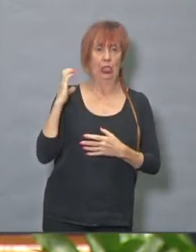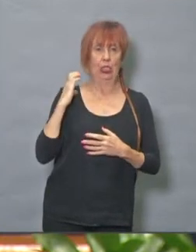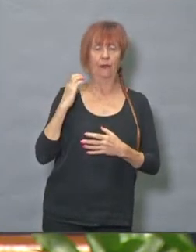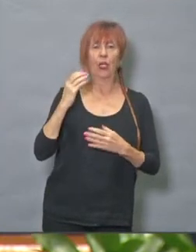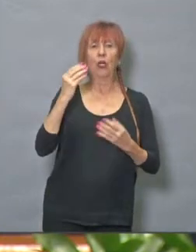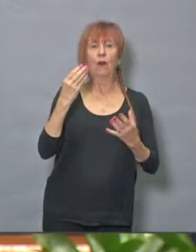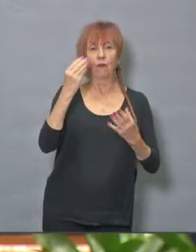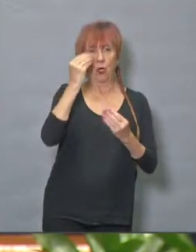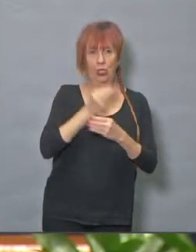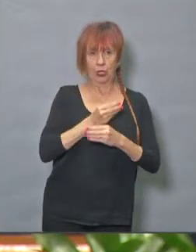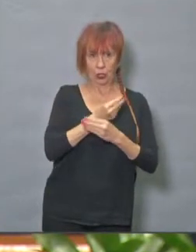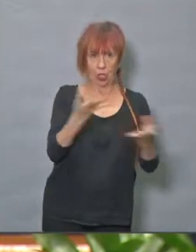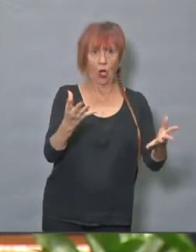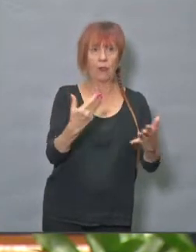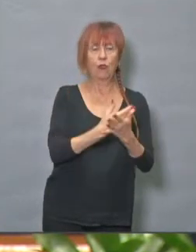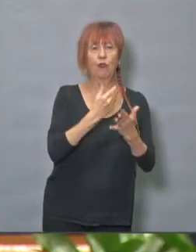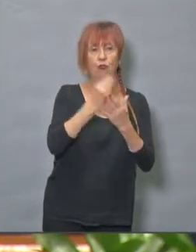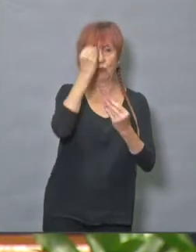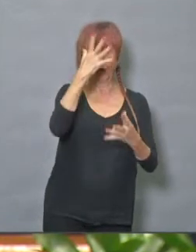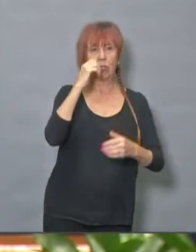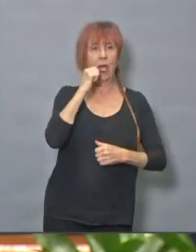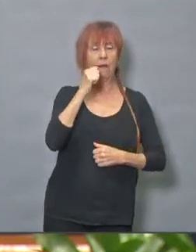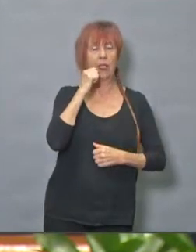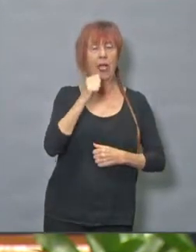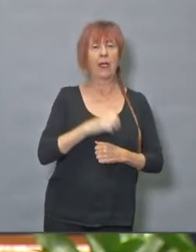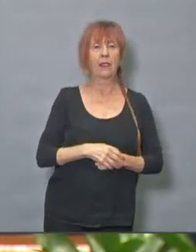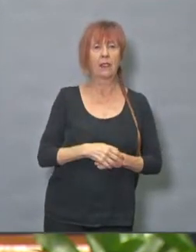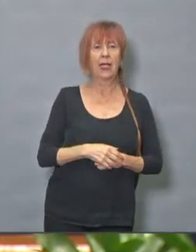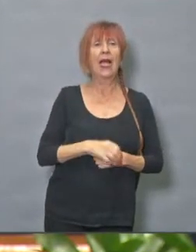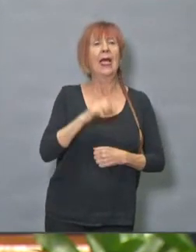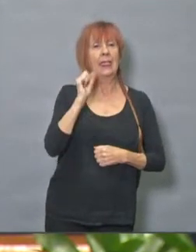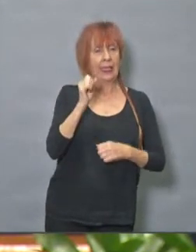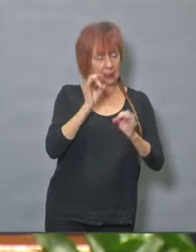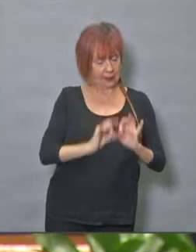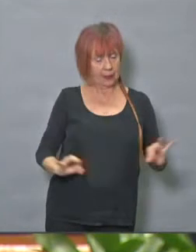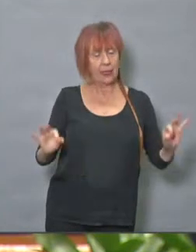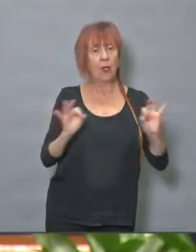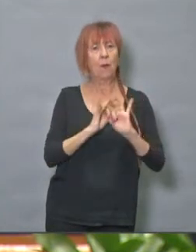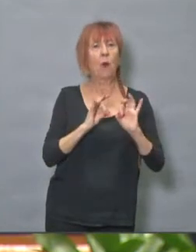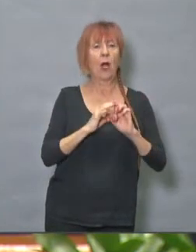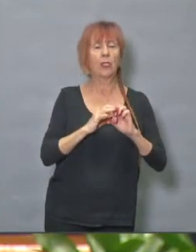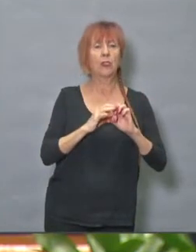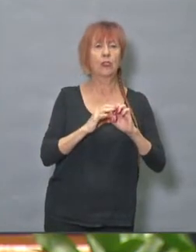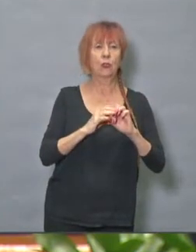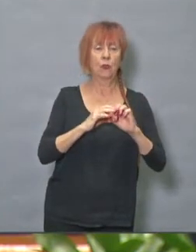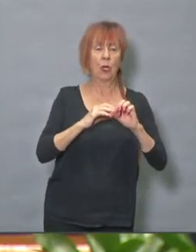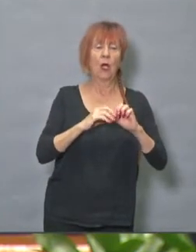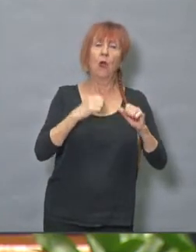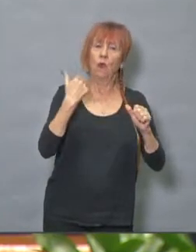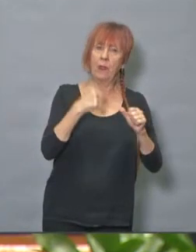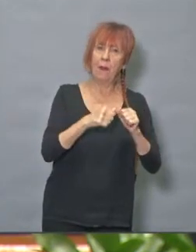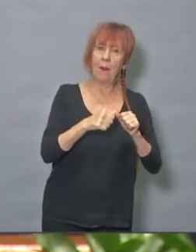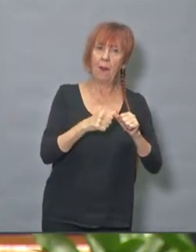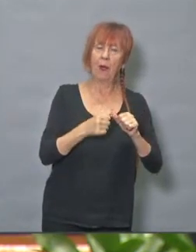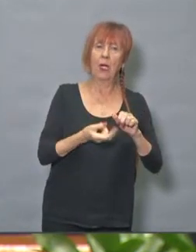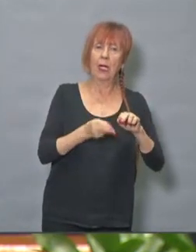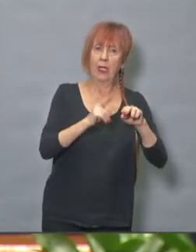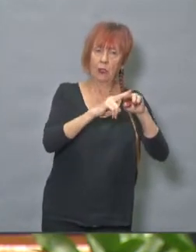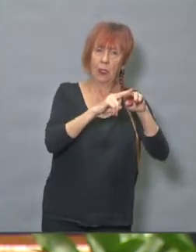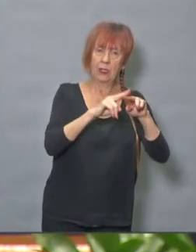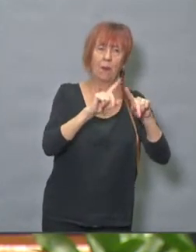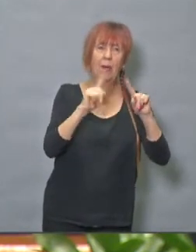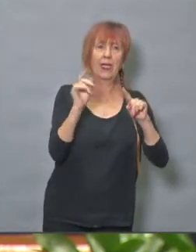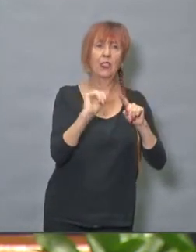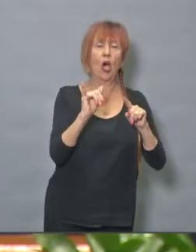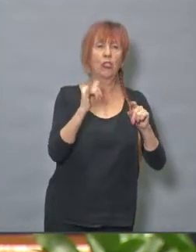day. As important as it is to mark the increase in the number of cases, it's also important to note how many people have